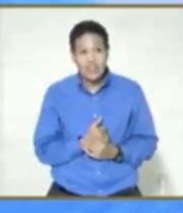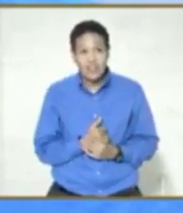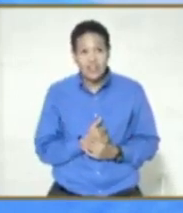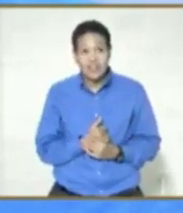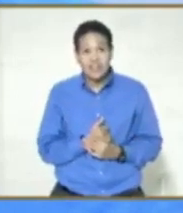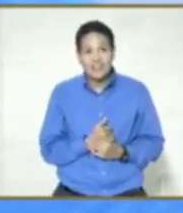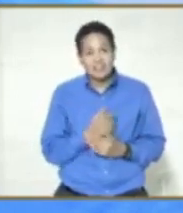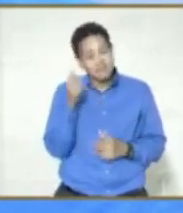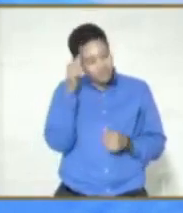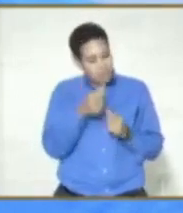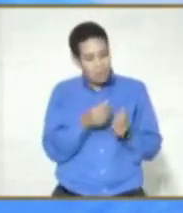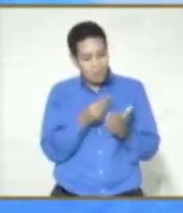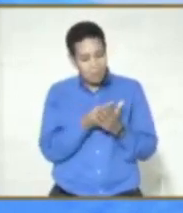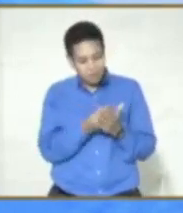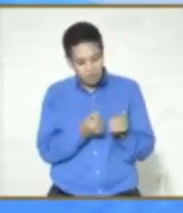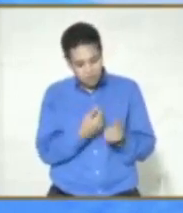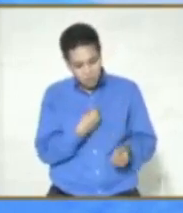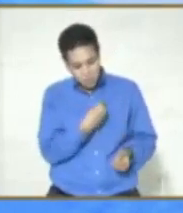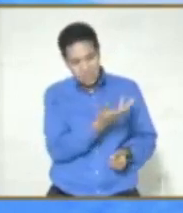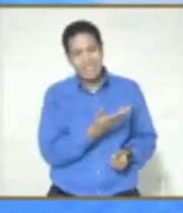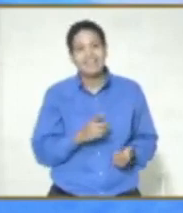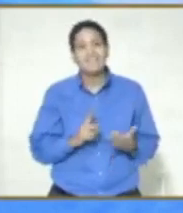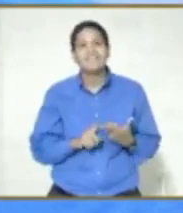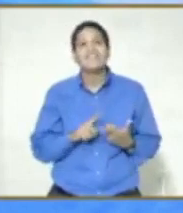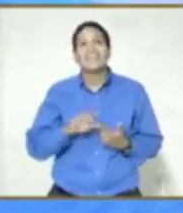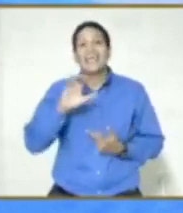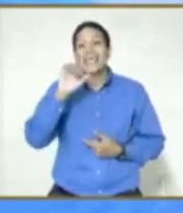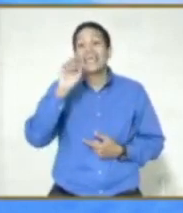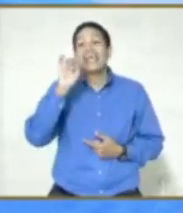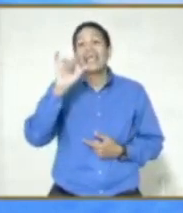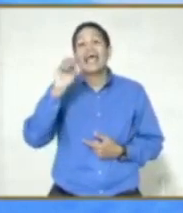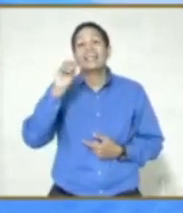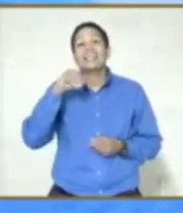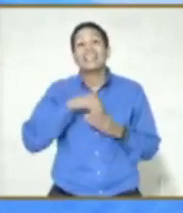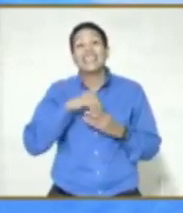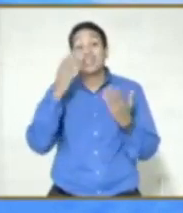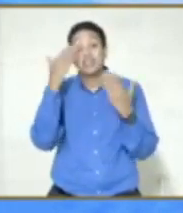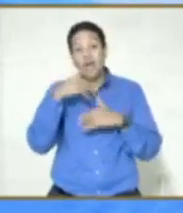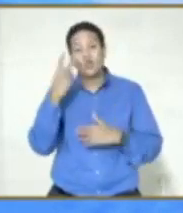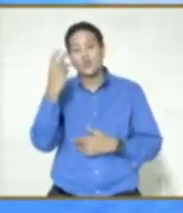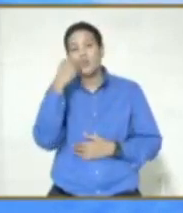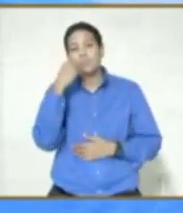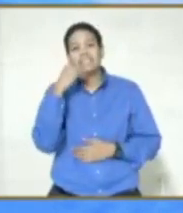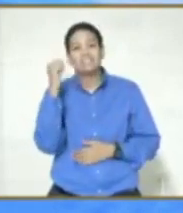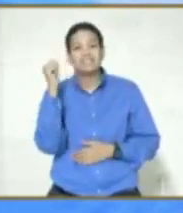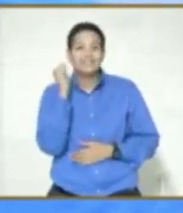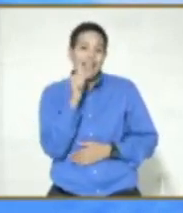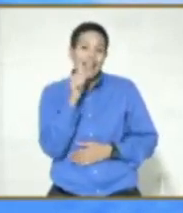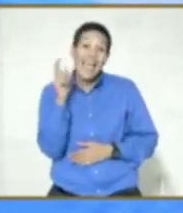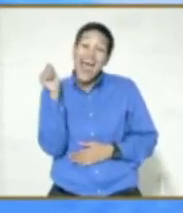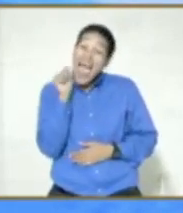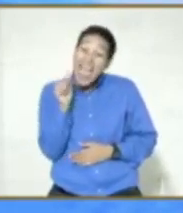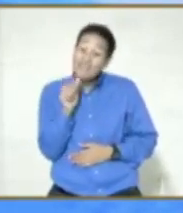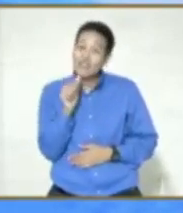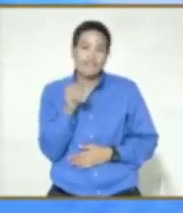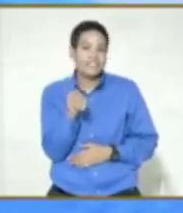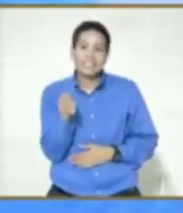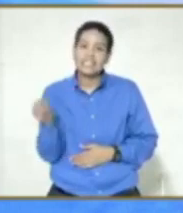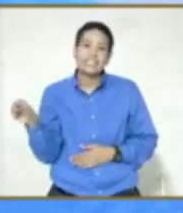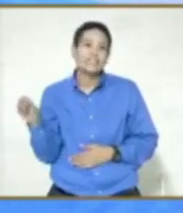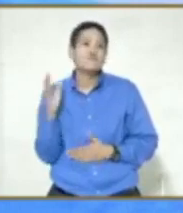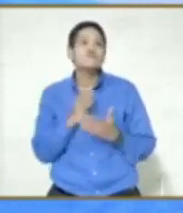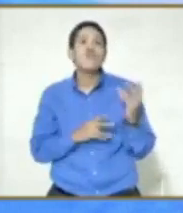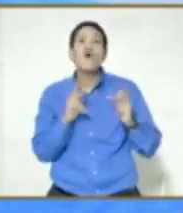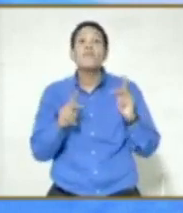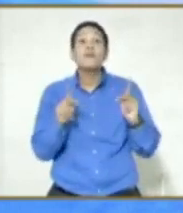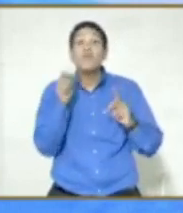the Dark, there's 2 meals per day, and it's every day of the week, because there are some other persons, as you have said, who are not living